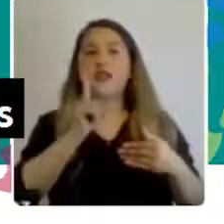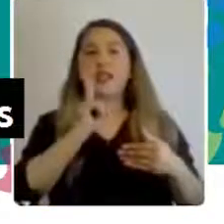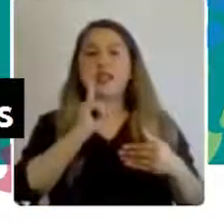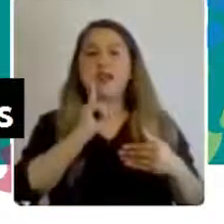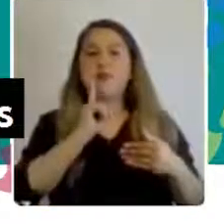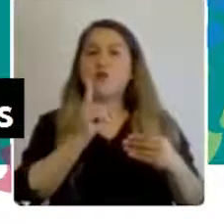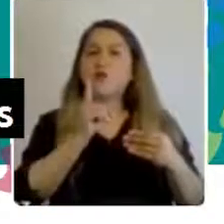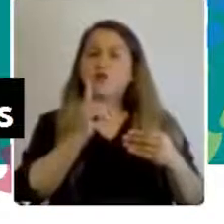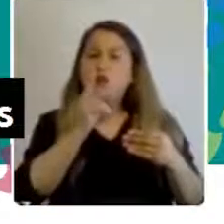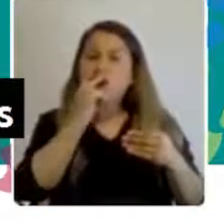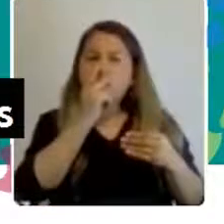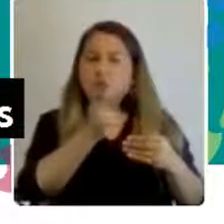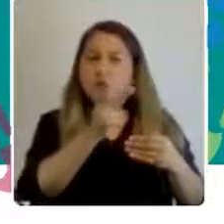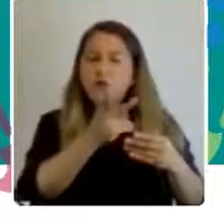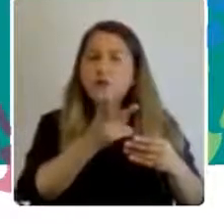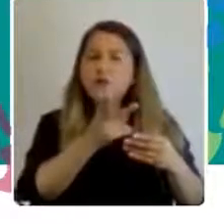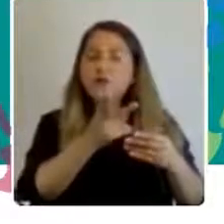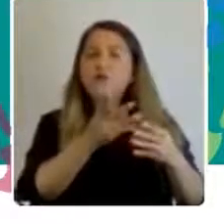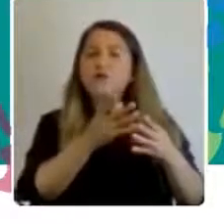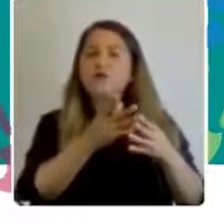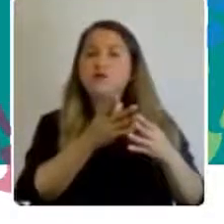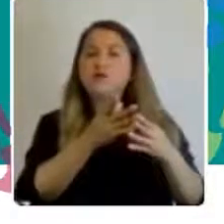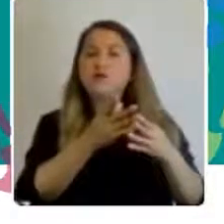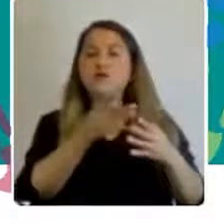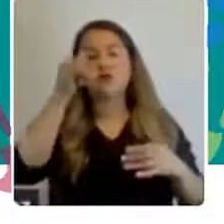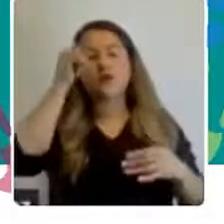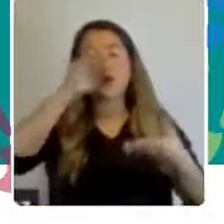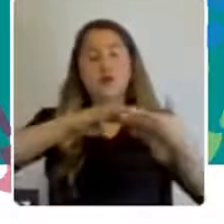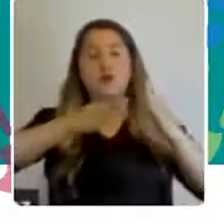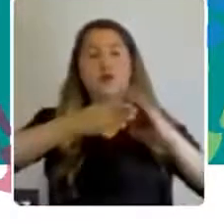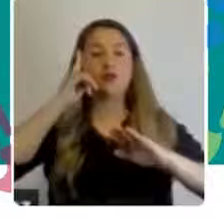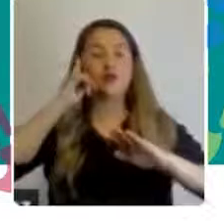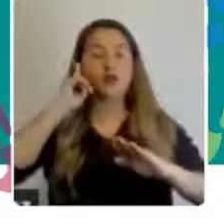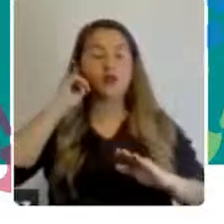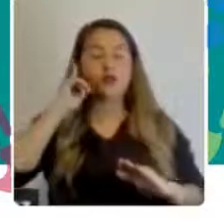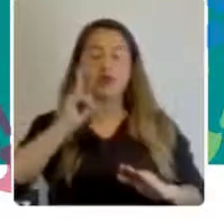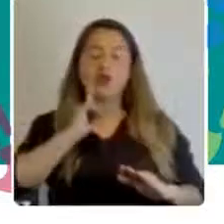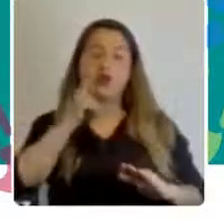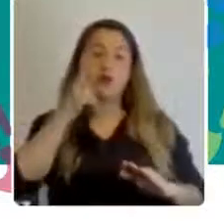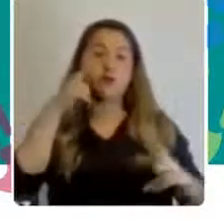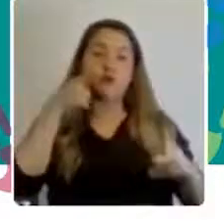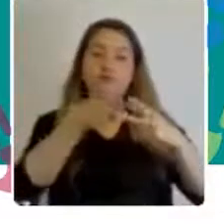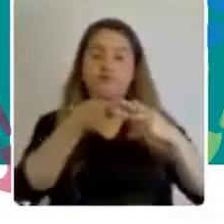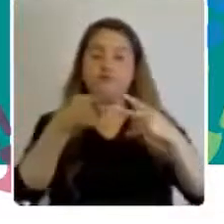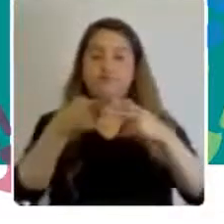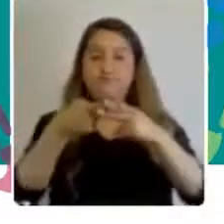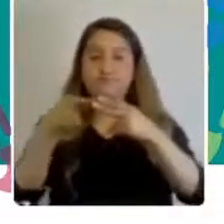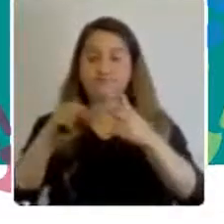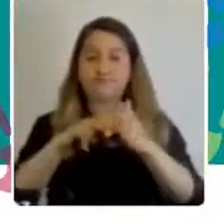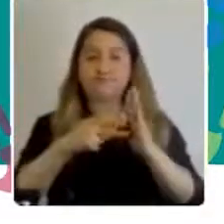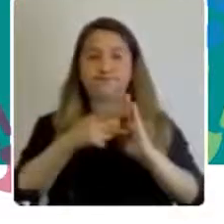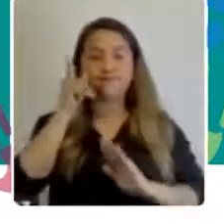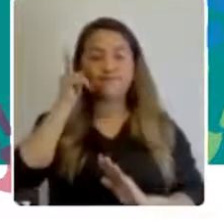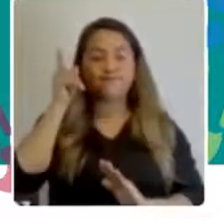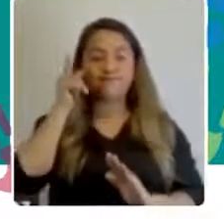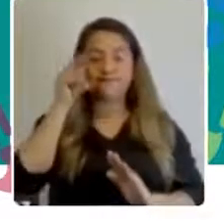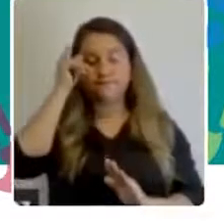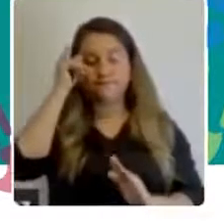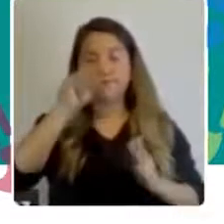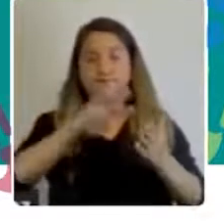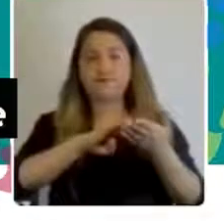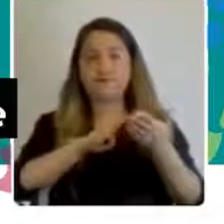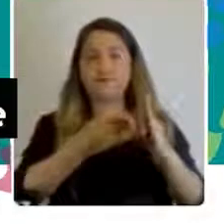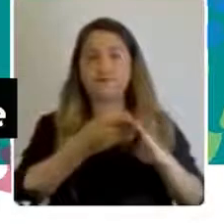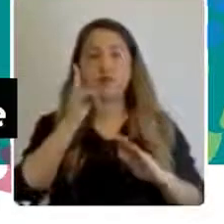enter into the preclinical studies, and then very few enter into clinical